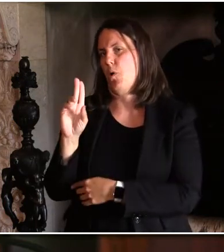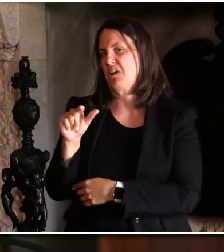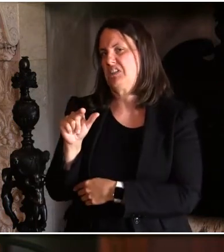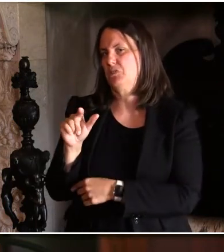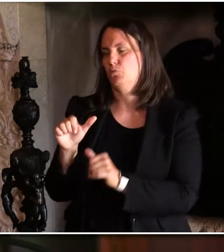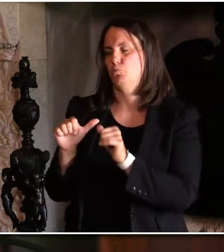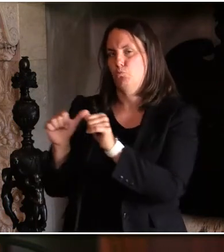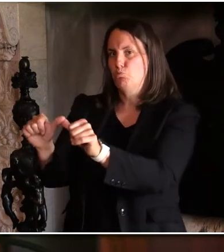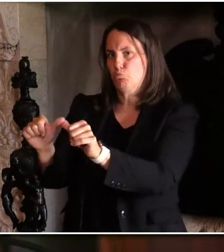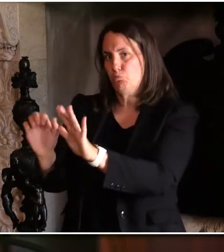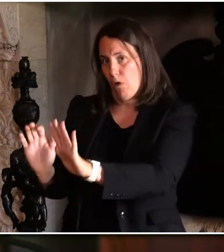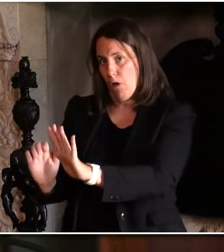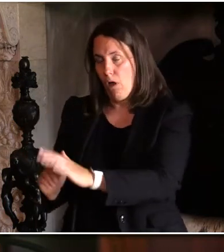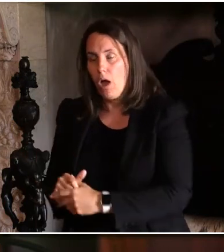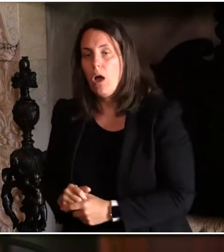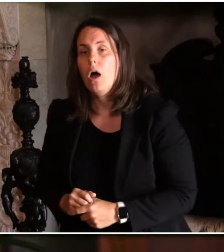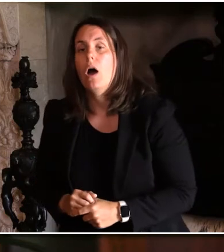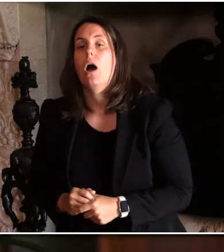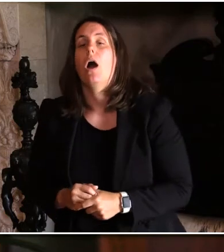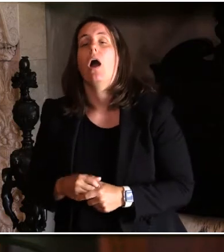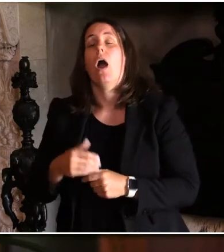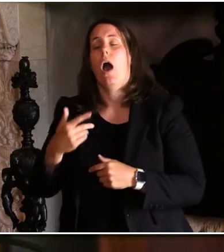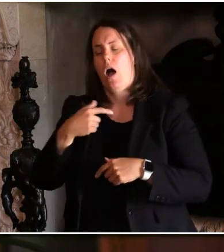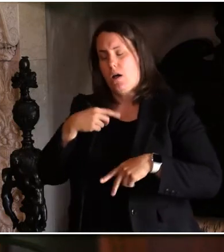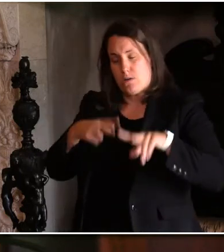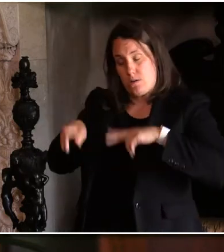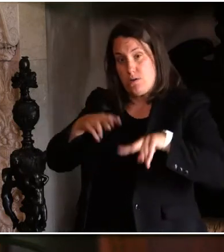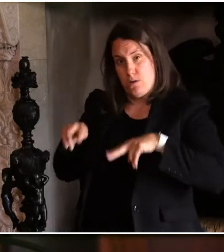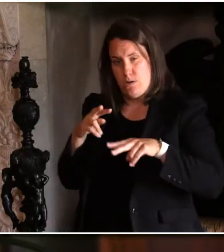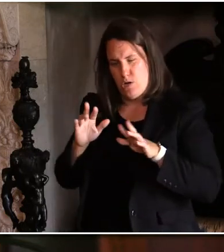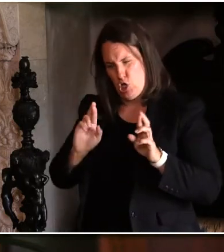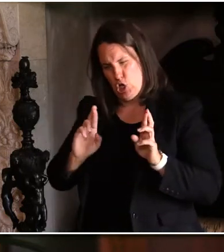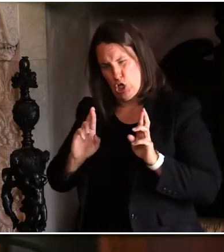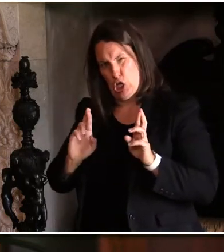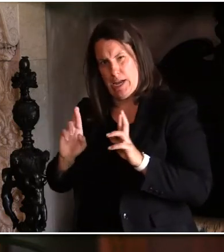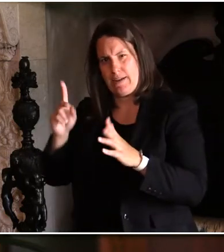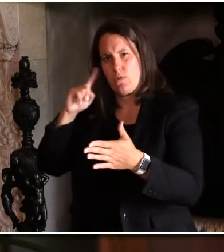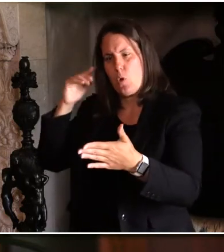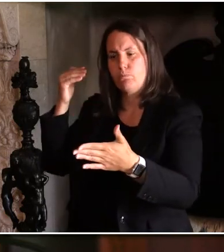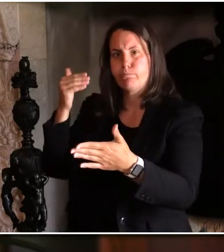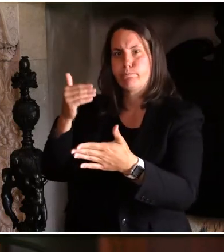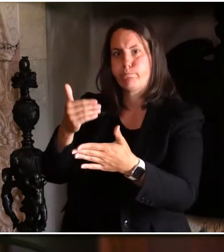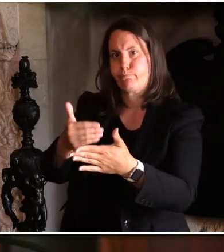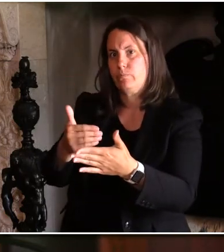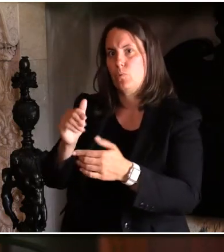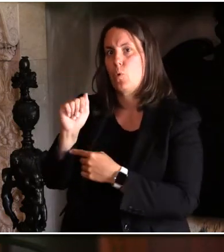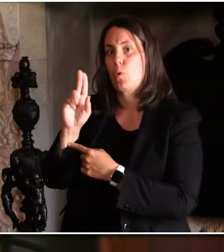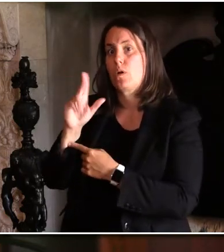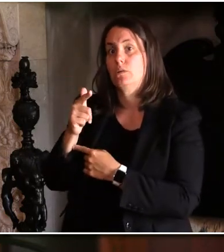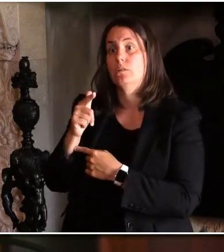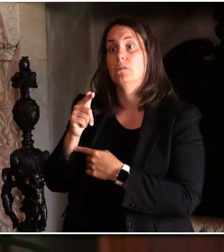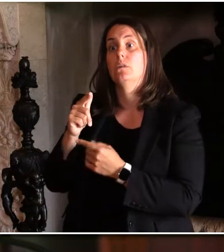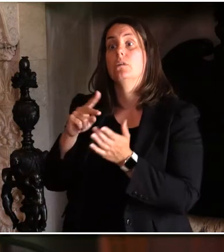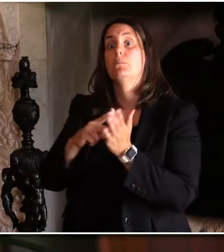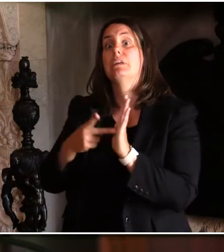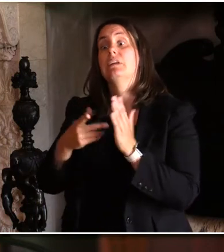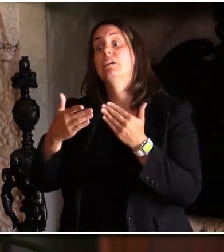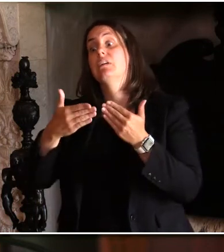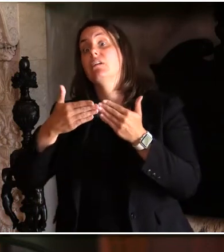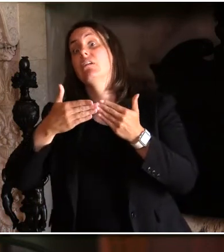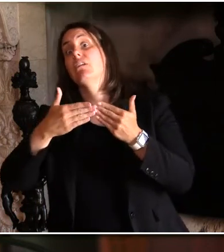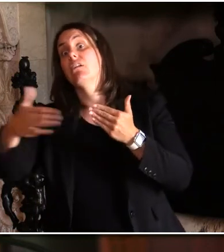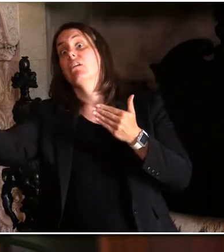for their presence, their participation in our response at a reduced level beyond that. We are currently